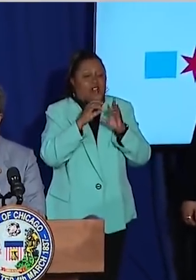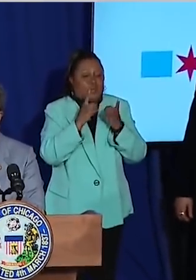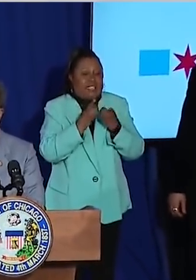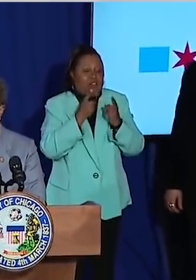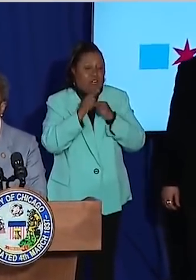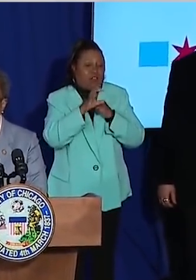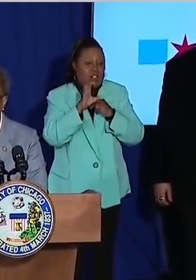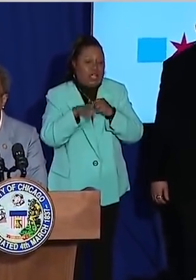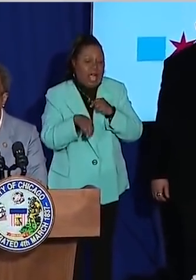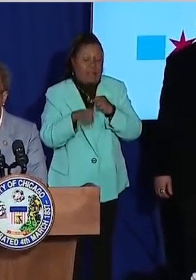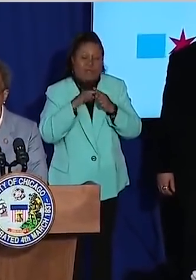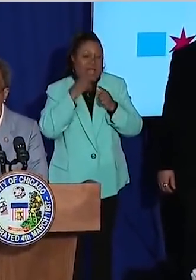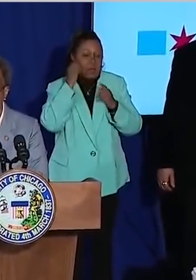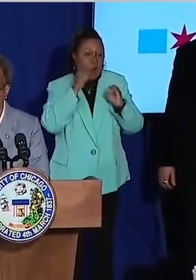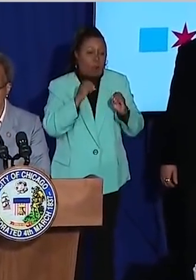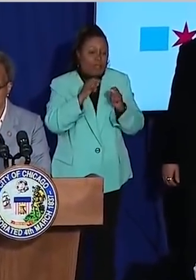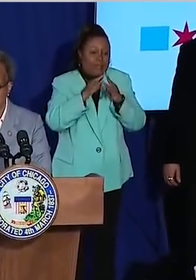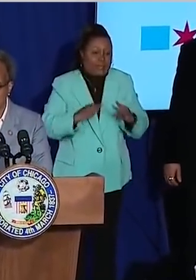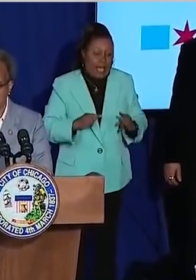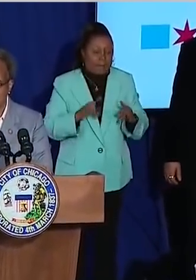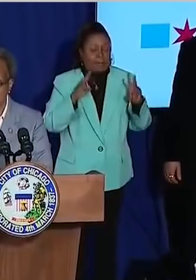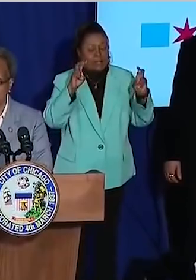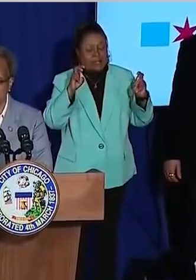district of Chicago, not a homeless camp.